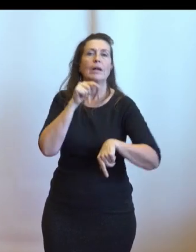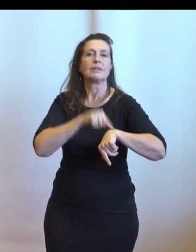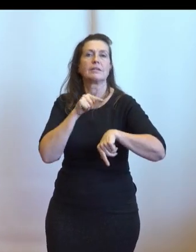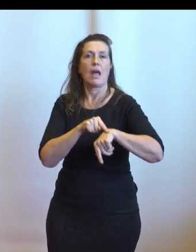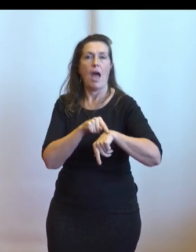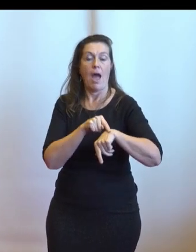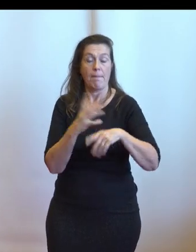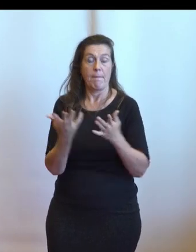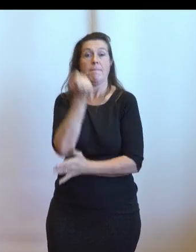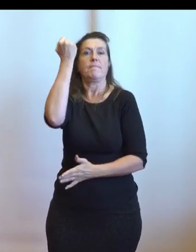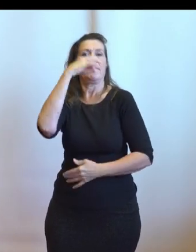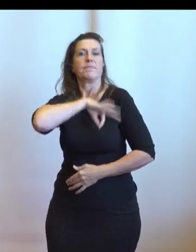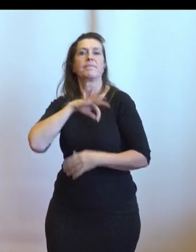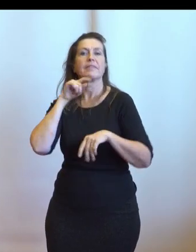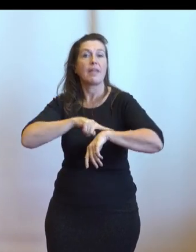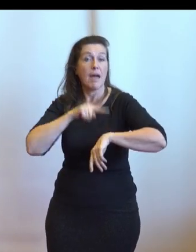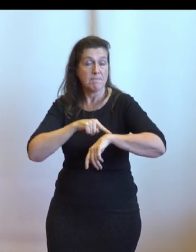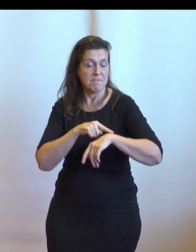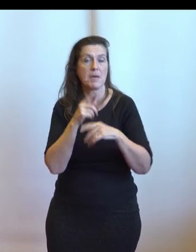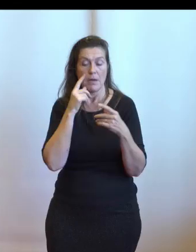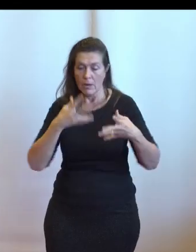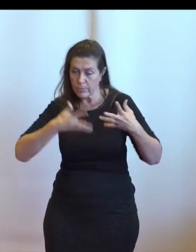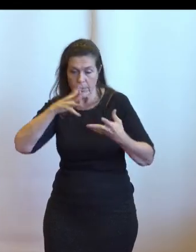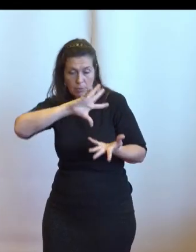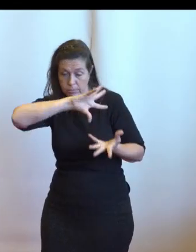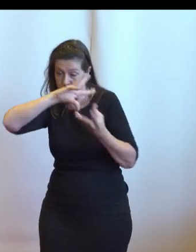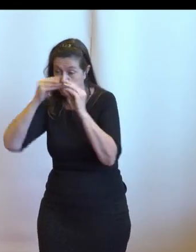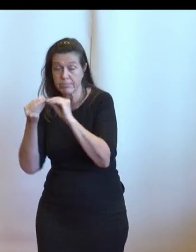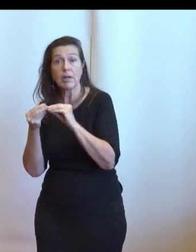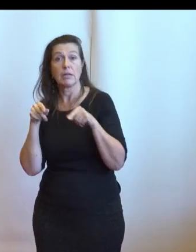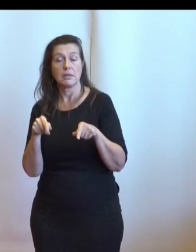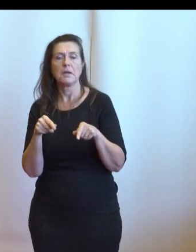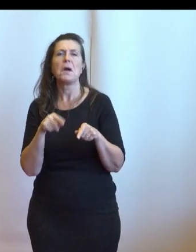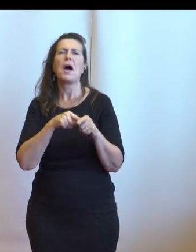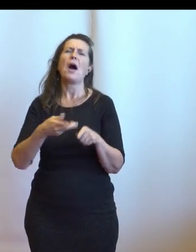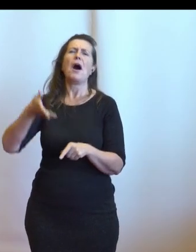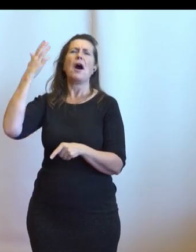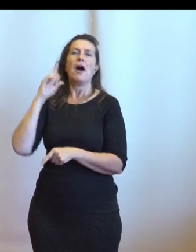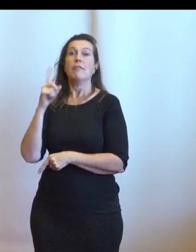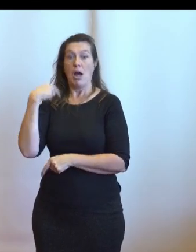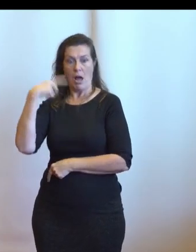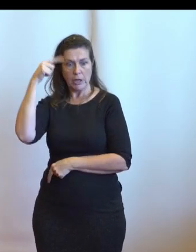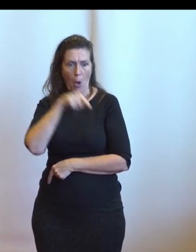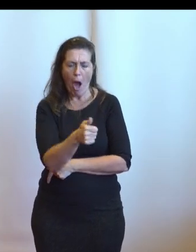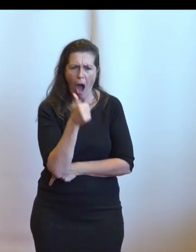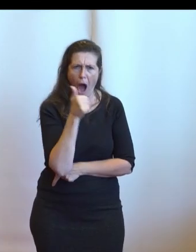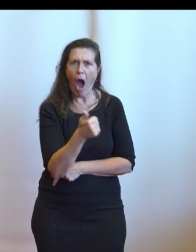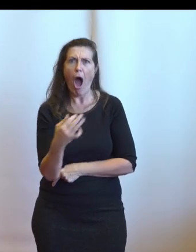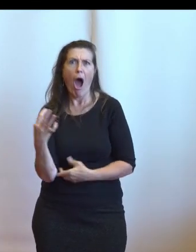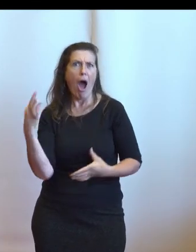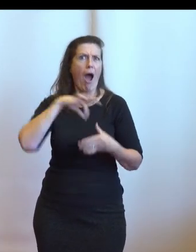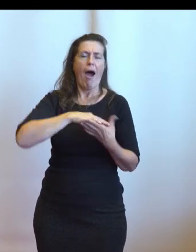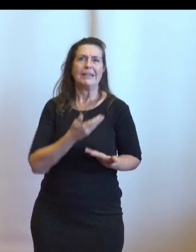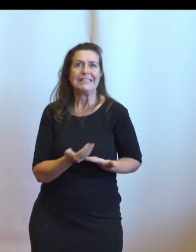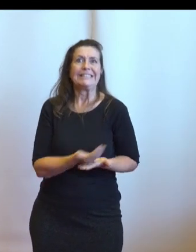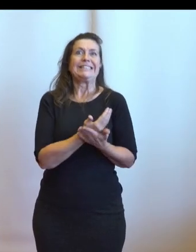lifetime of the product and across the organization. And suddenly, what looks like a massive saving on one line of your budget sheet has a